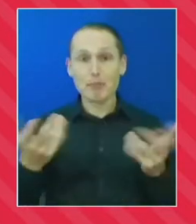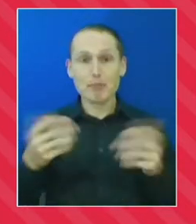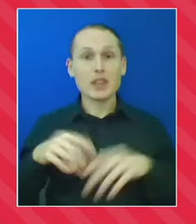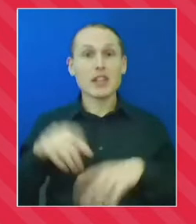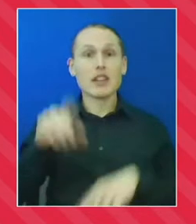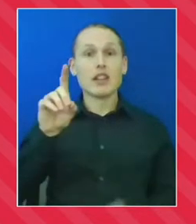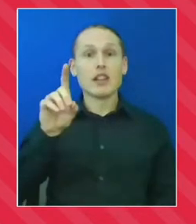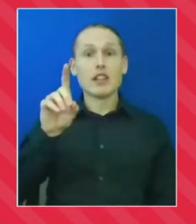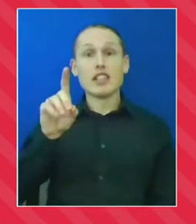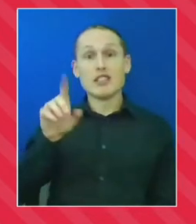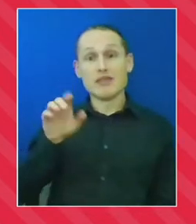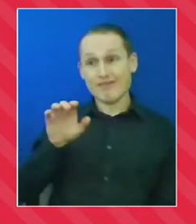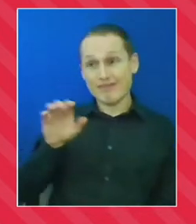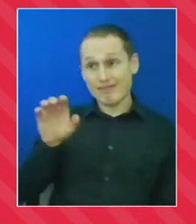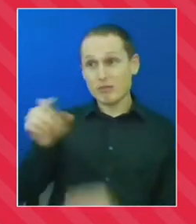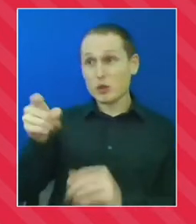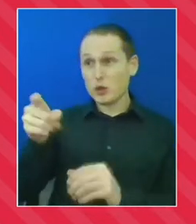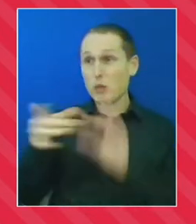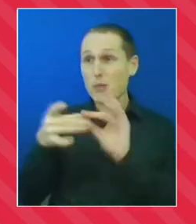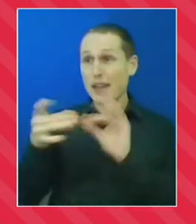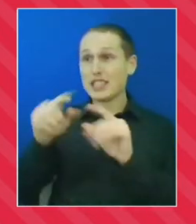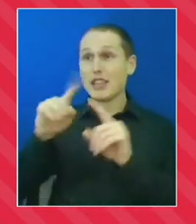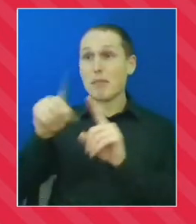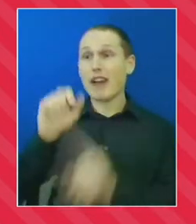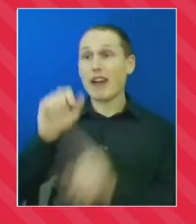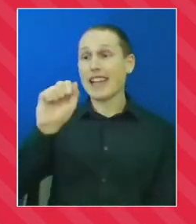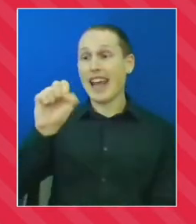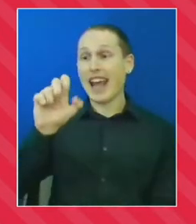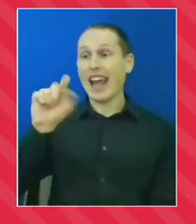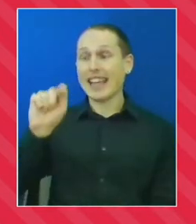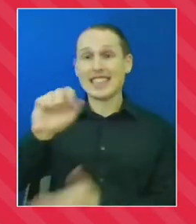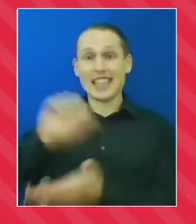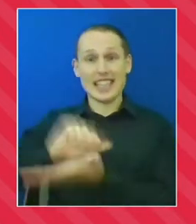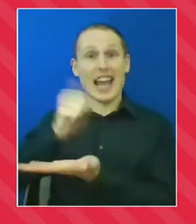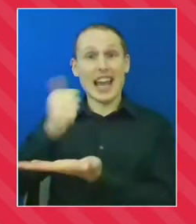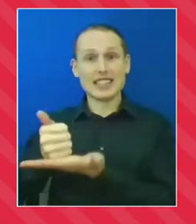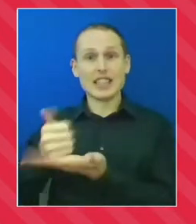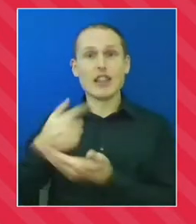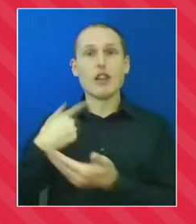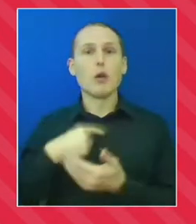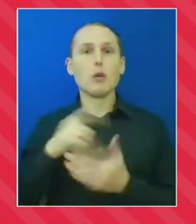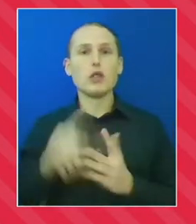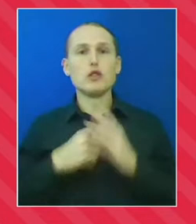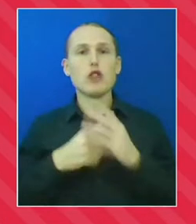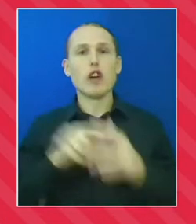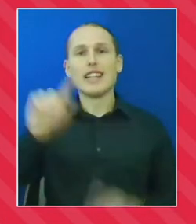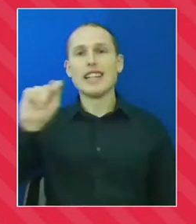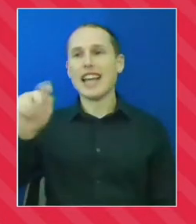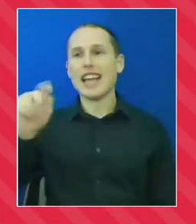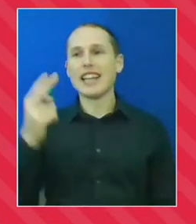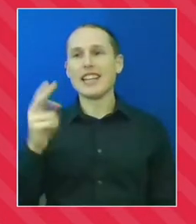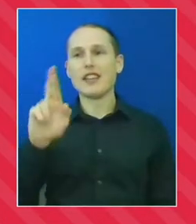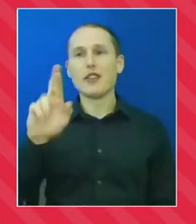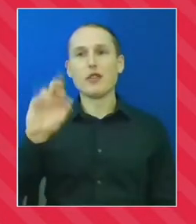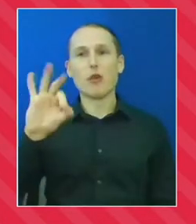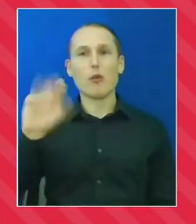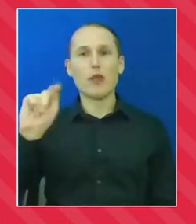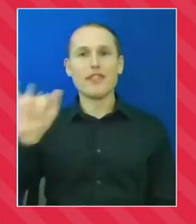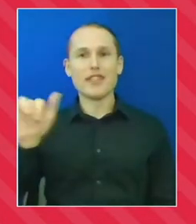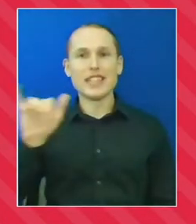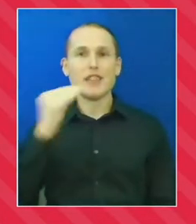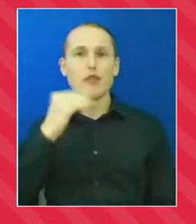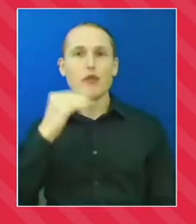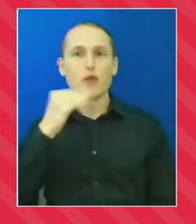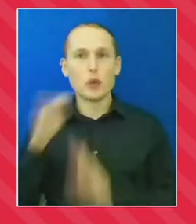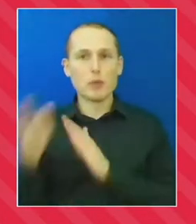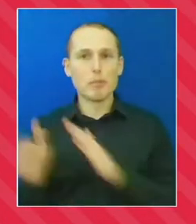about assets, is that we recently reevaluated the Thrifty Food Plan, and that is the basis for calculating SNAP benefits. So